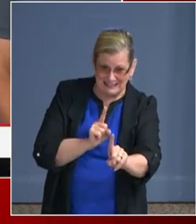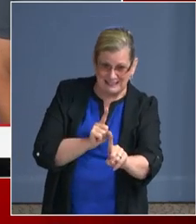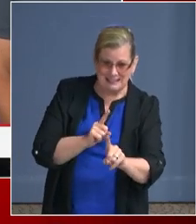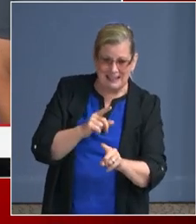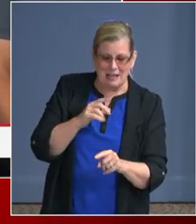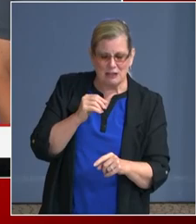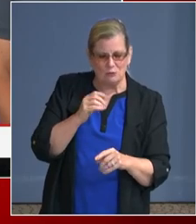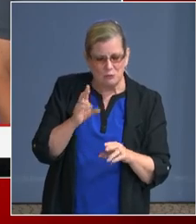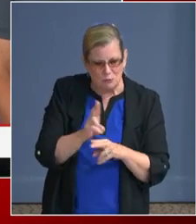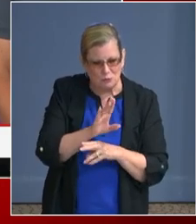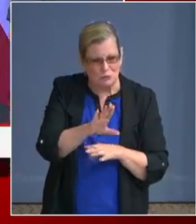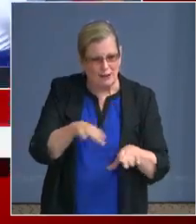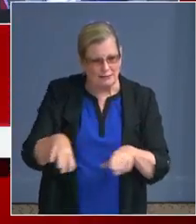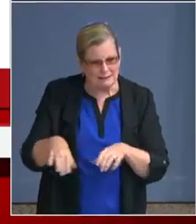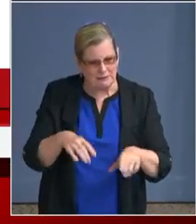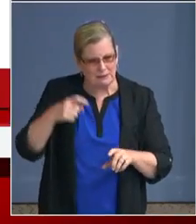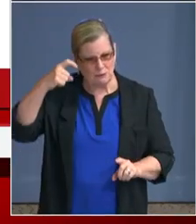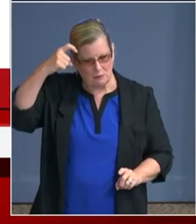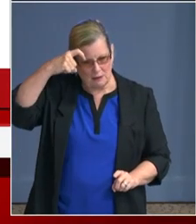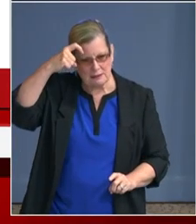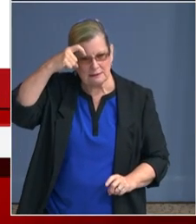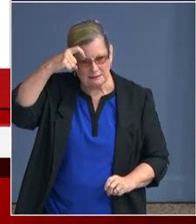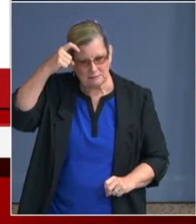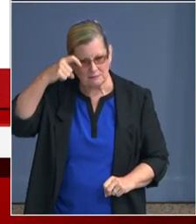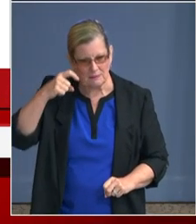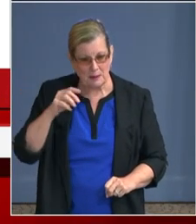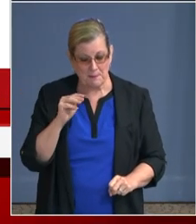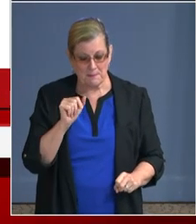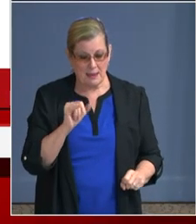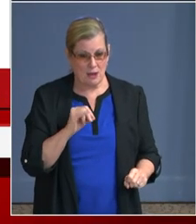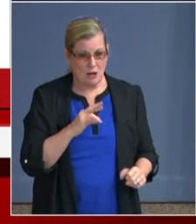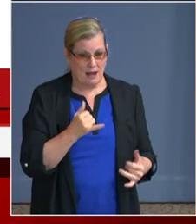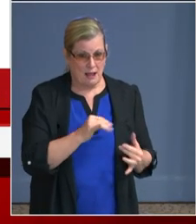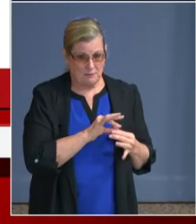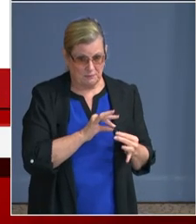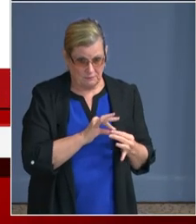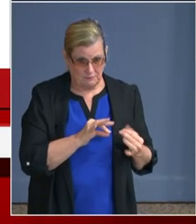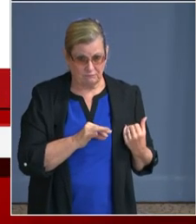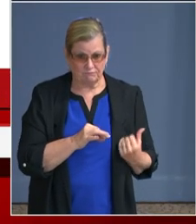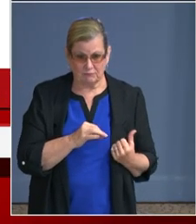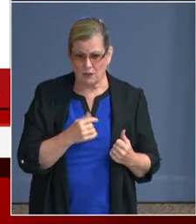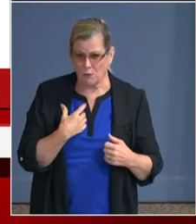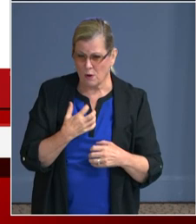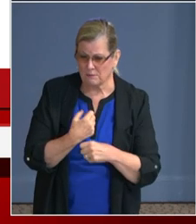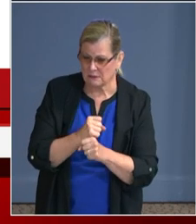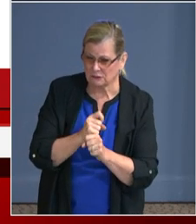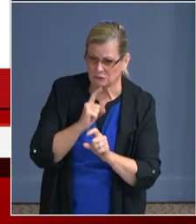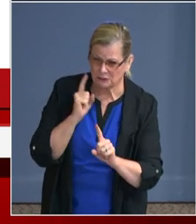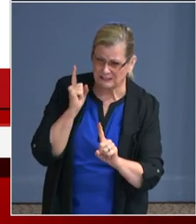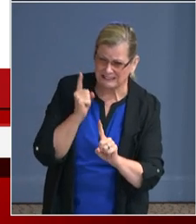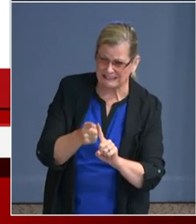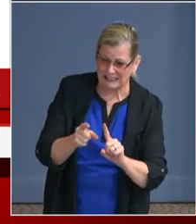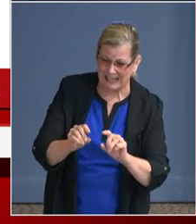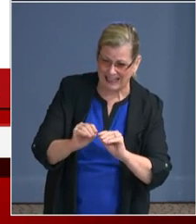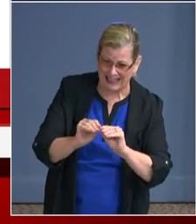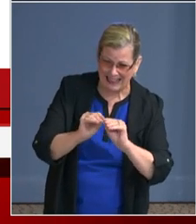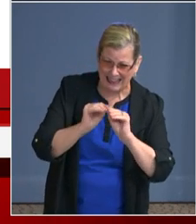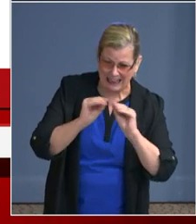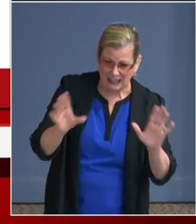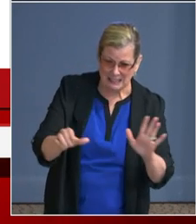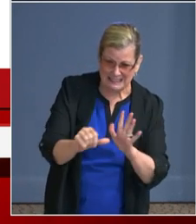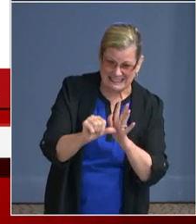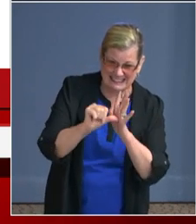wisely. The mayor has stated this very clearly. We want to emphasize this, that just